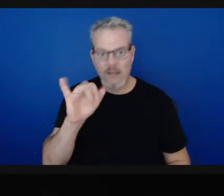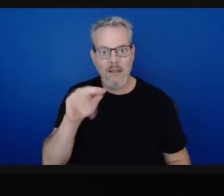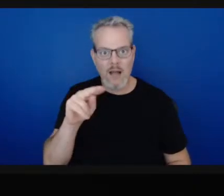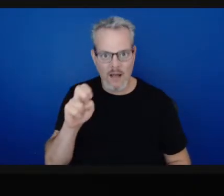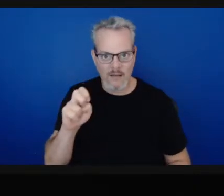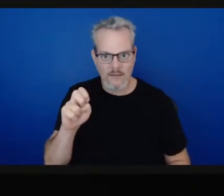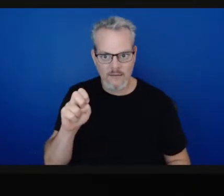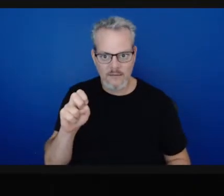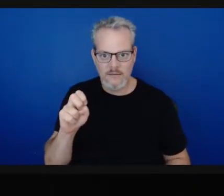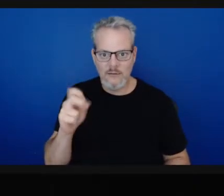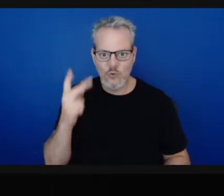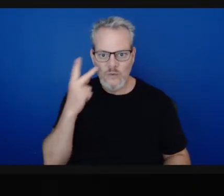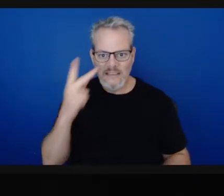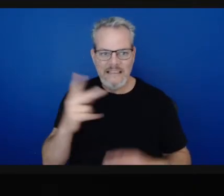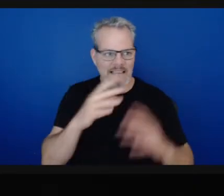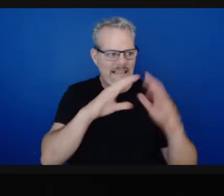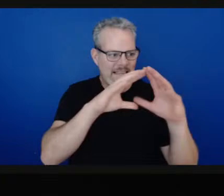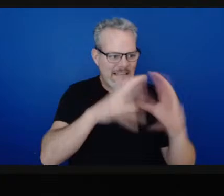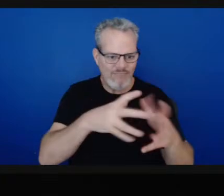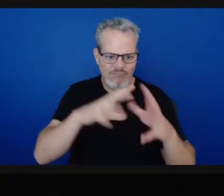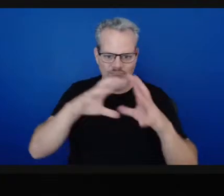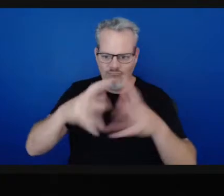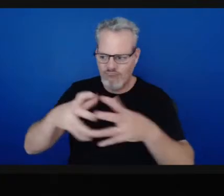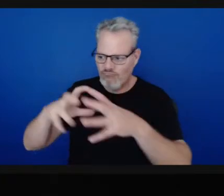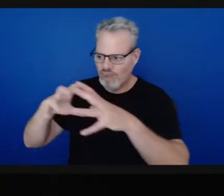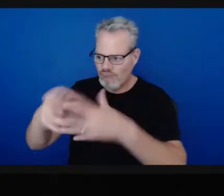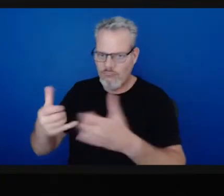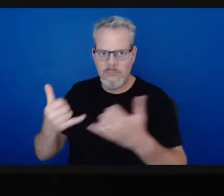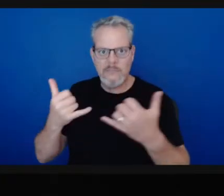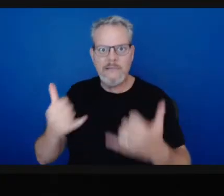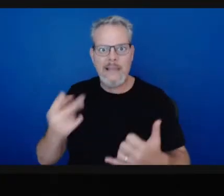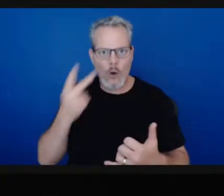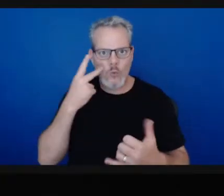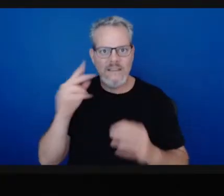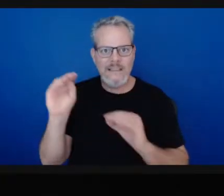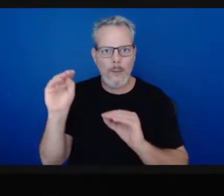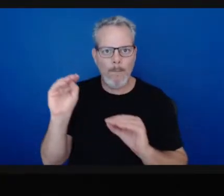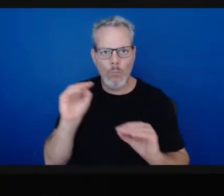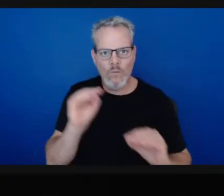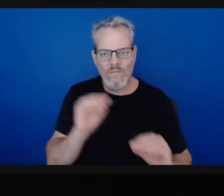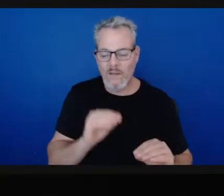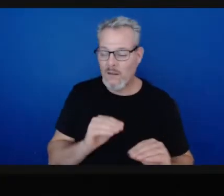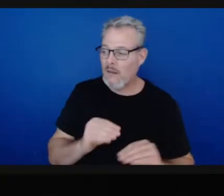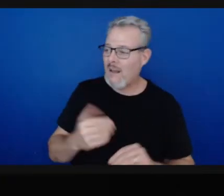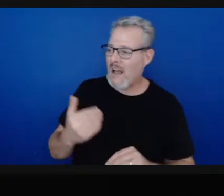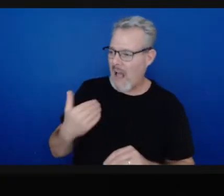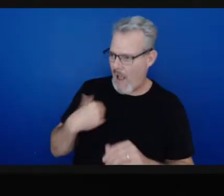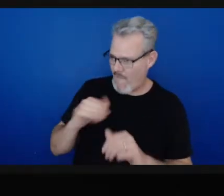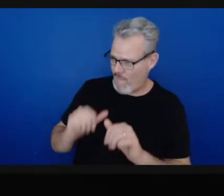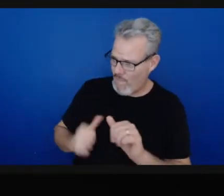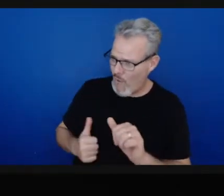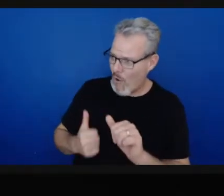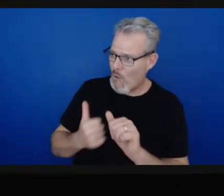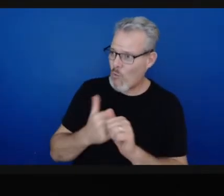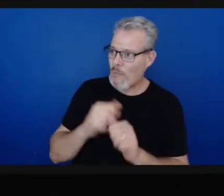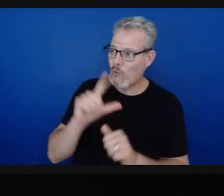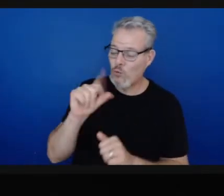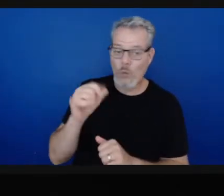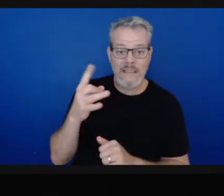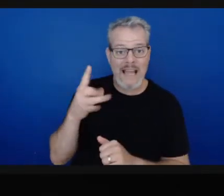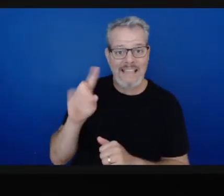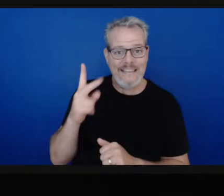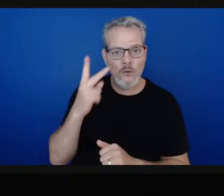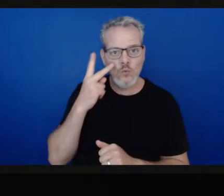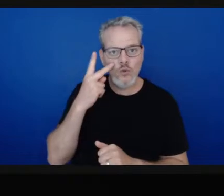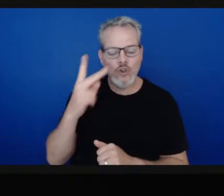So this is a segment we're seeing moving right now. Yeah. I guess the follow-up to that would be, when 2018 we saw when the